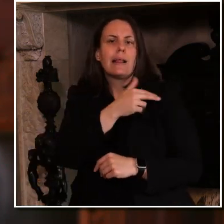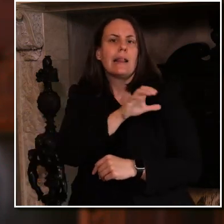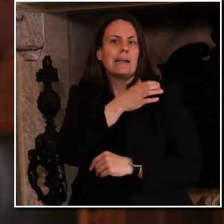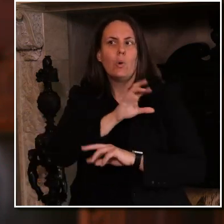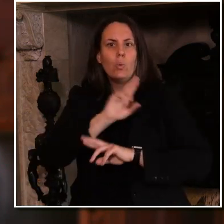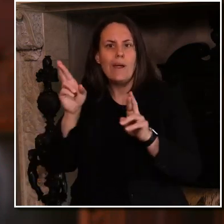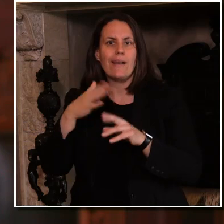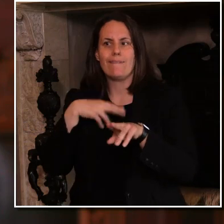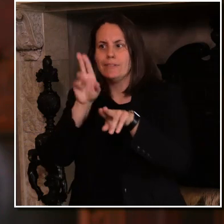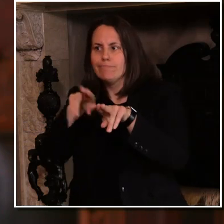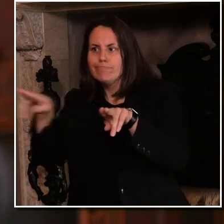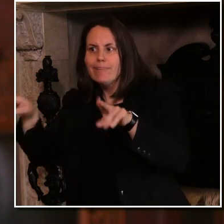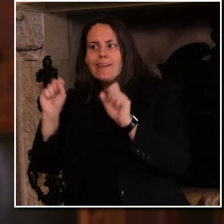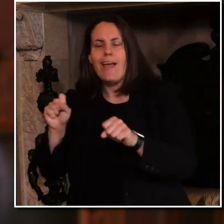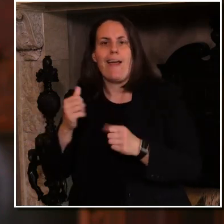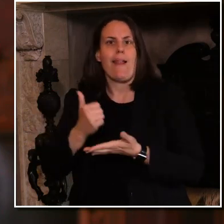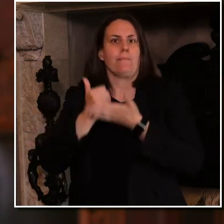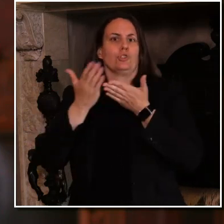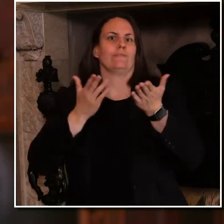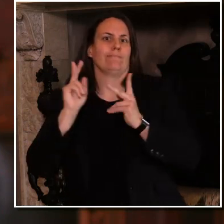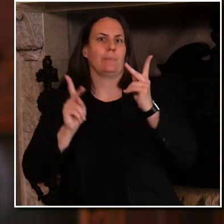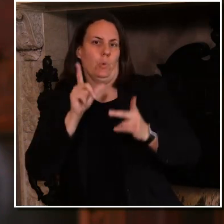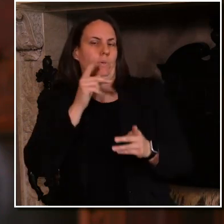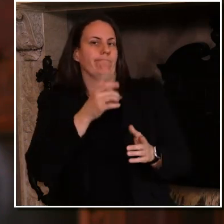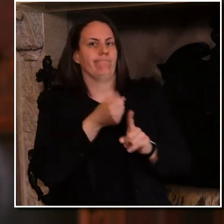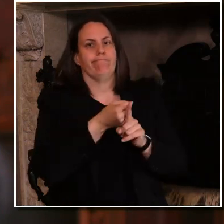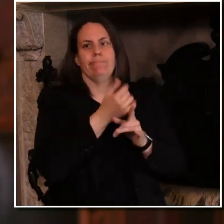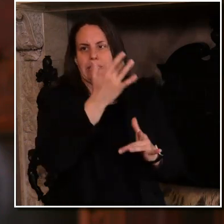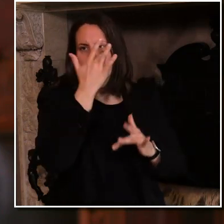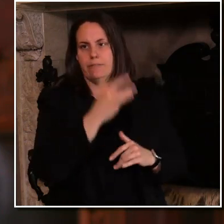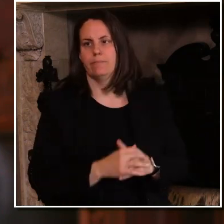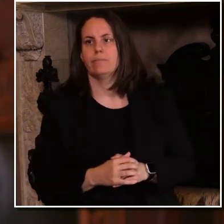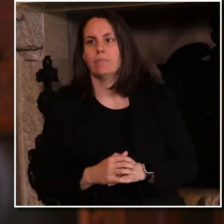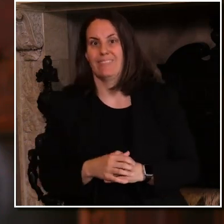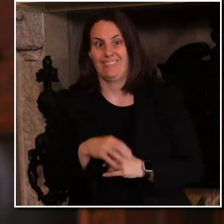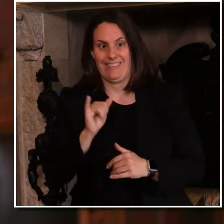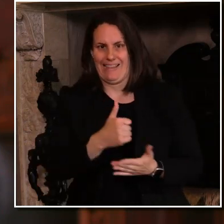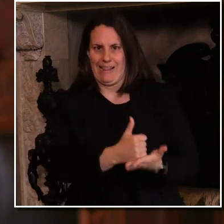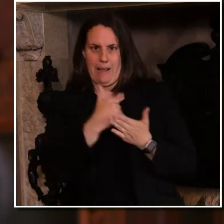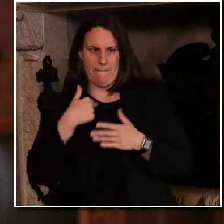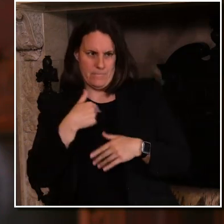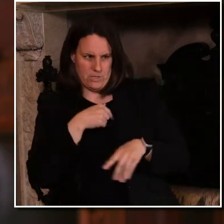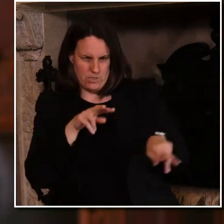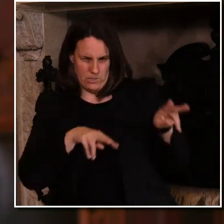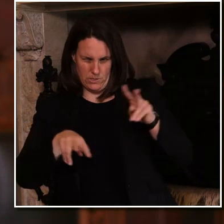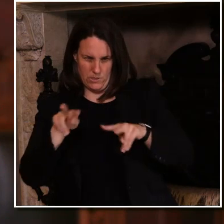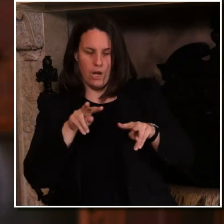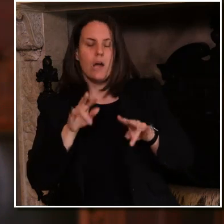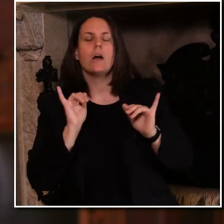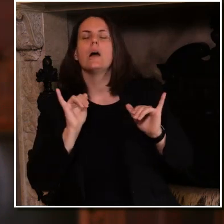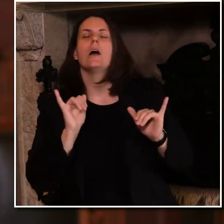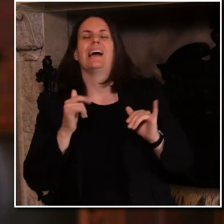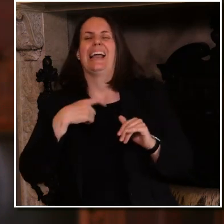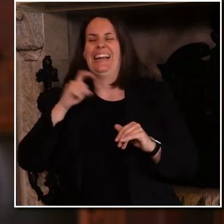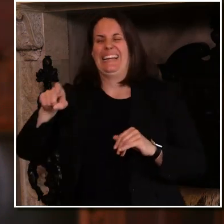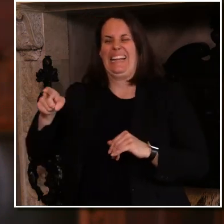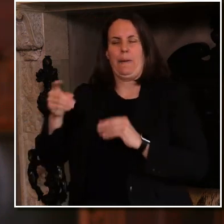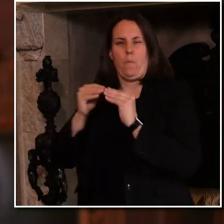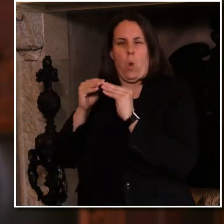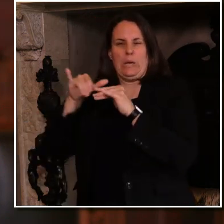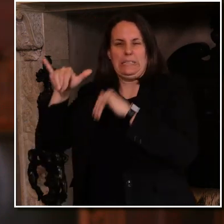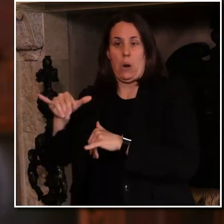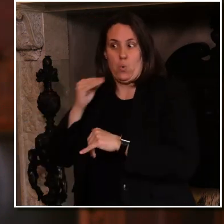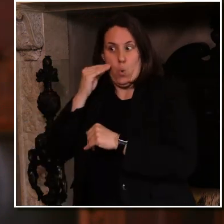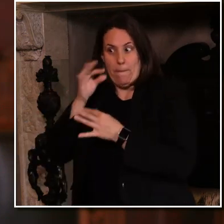our decision to extend Safer at Home and to develop these plans through Bounceback to scale up testing